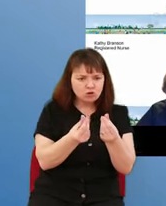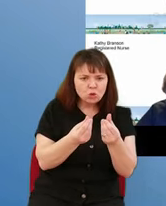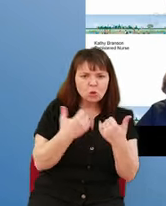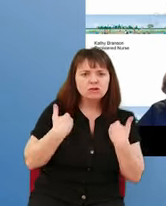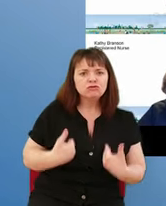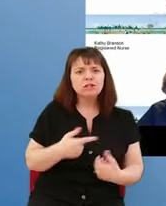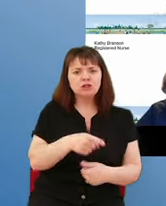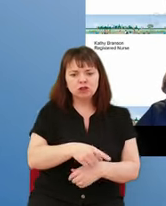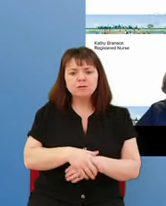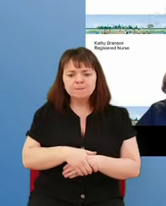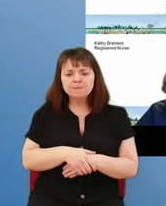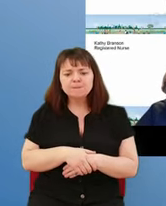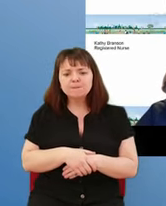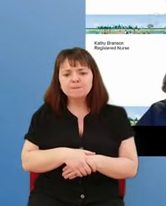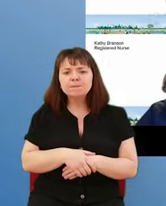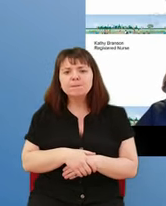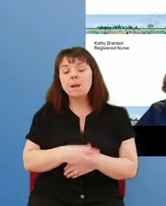Thank you, Shepherd.